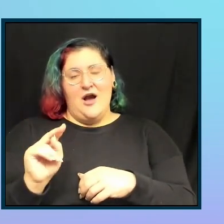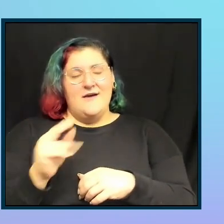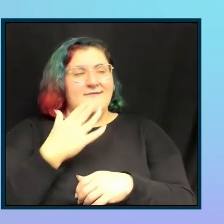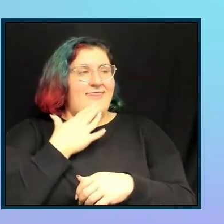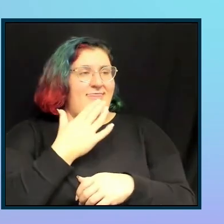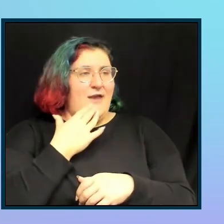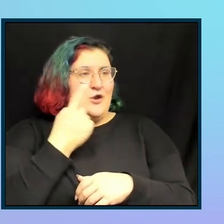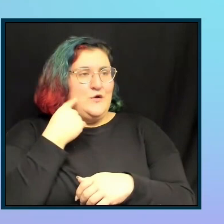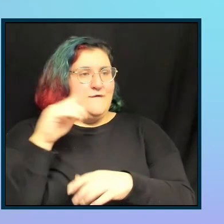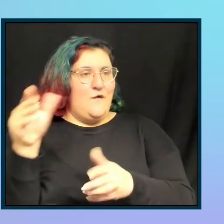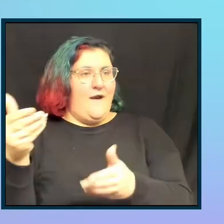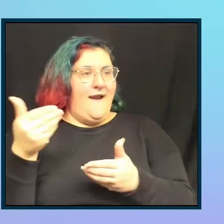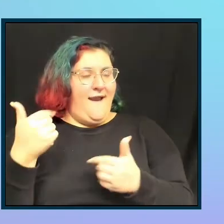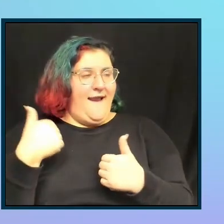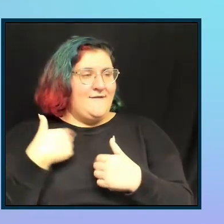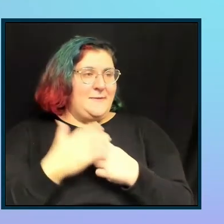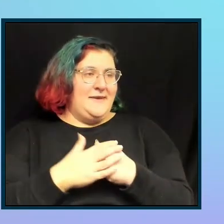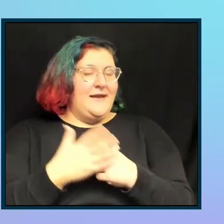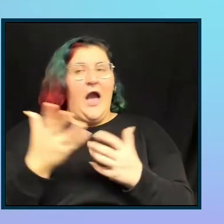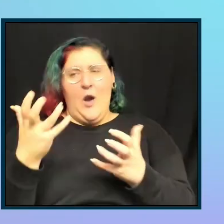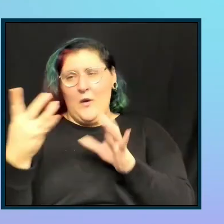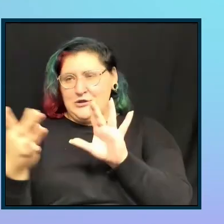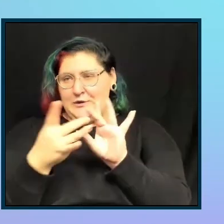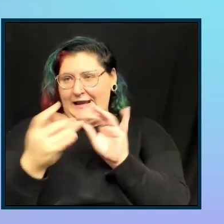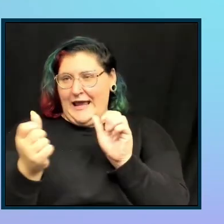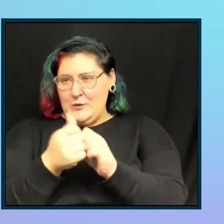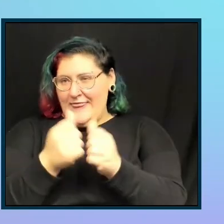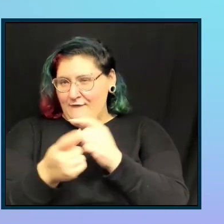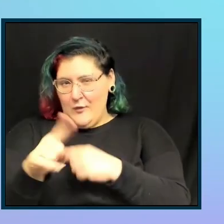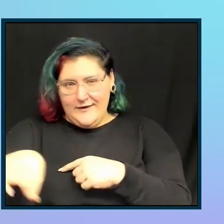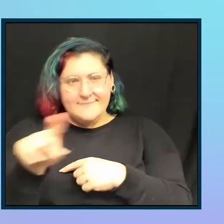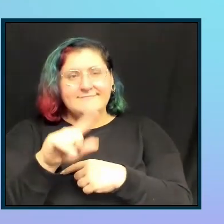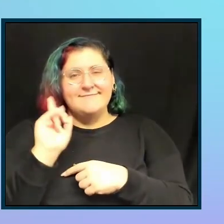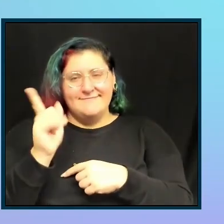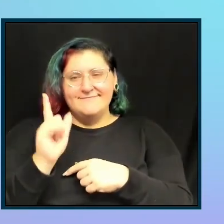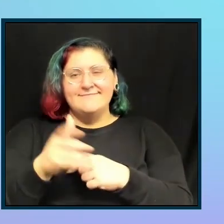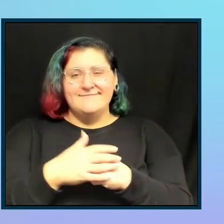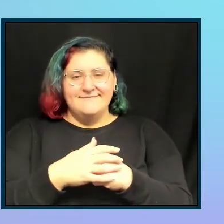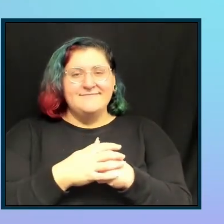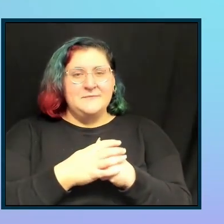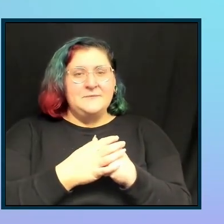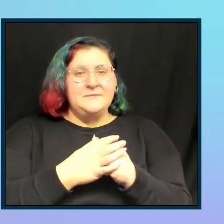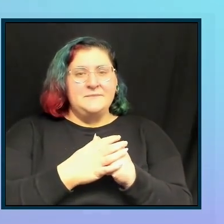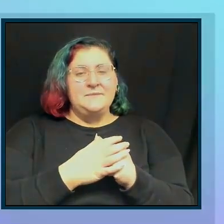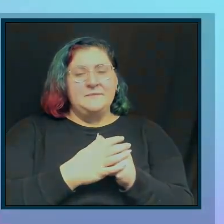me. Love to connect with all of you on LinkedIn if you'd like to continue the conversation. Awesome.